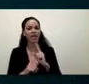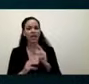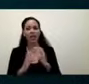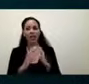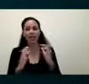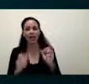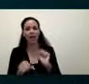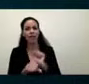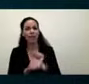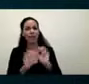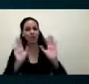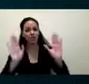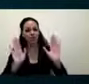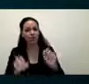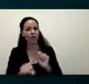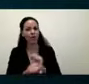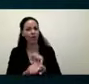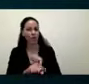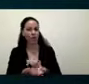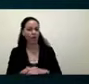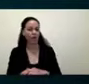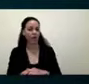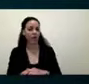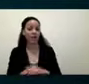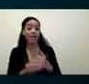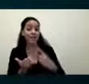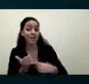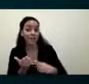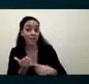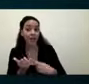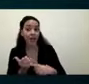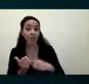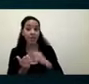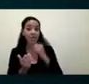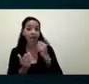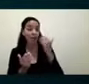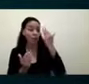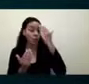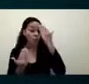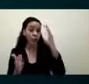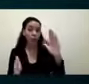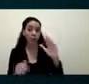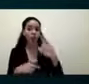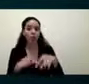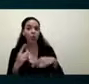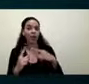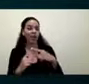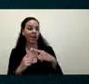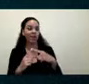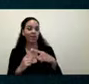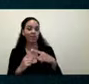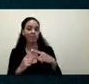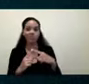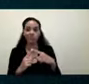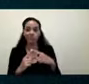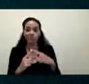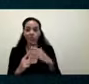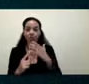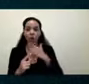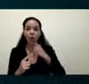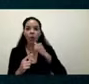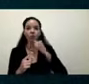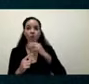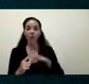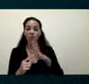sometimes, not knowing when the elderly woman would have fits where she needed support, she needed